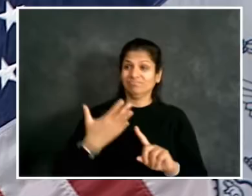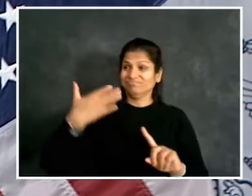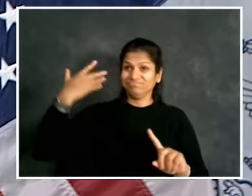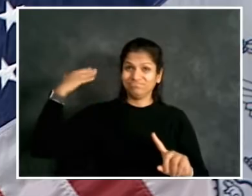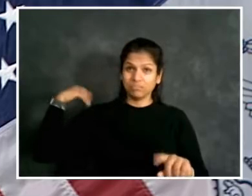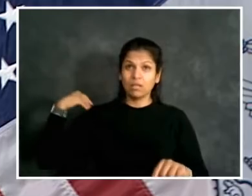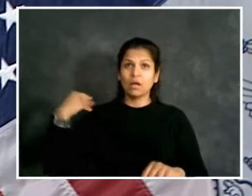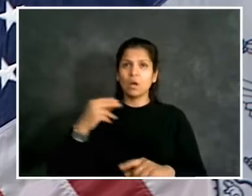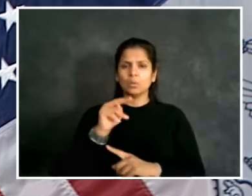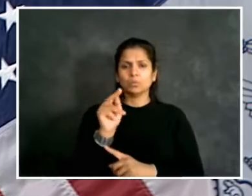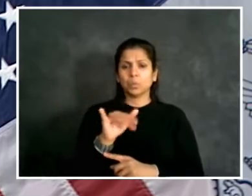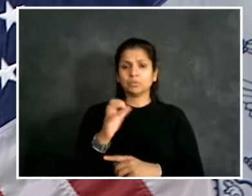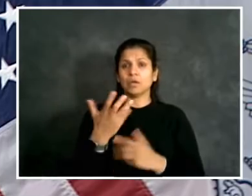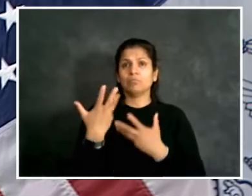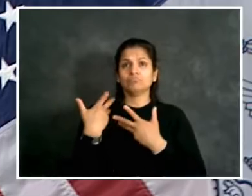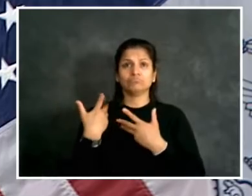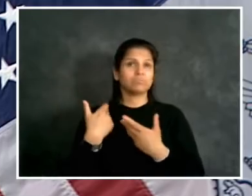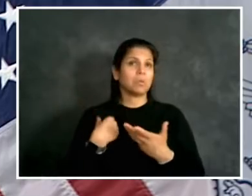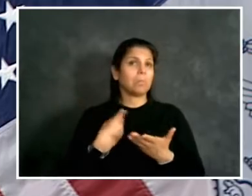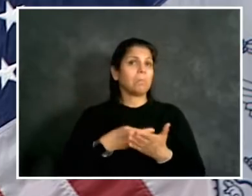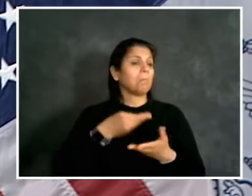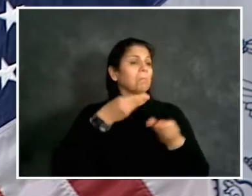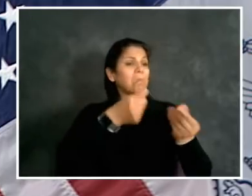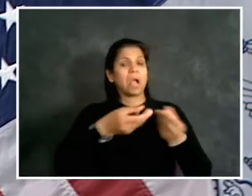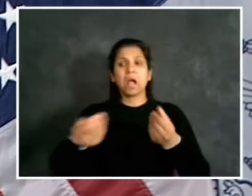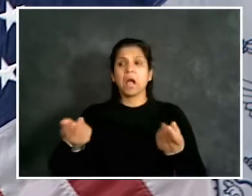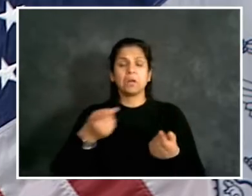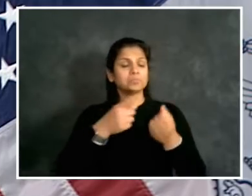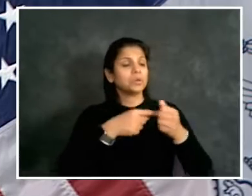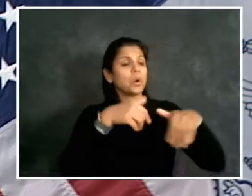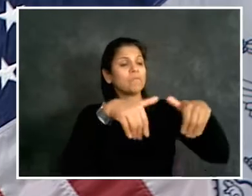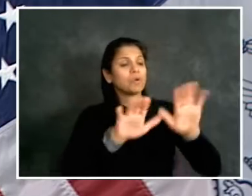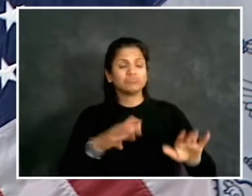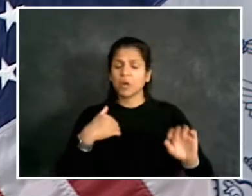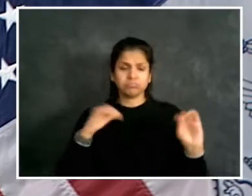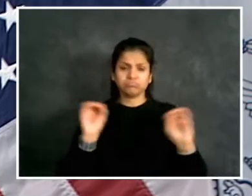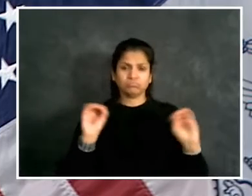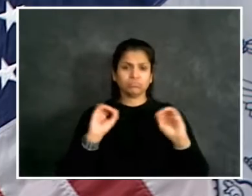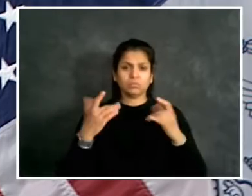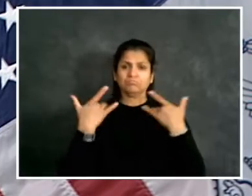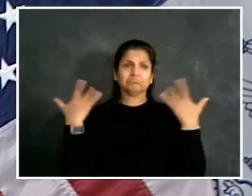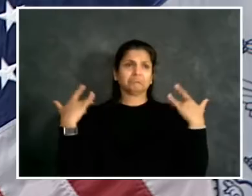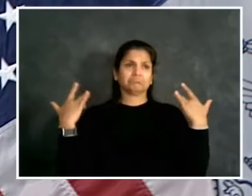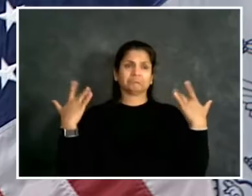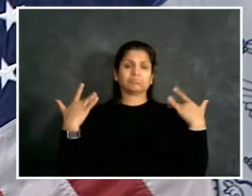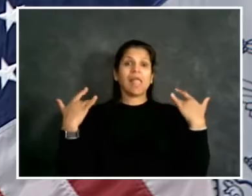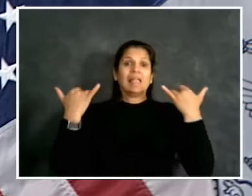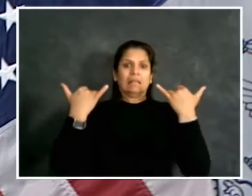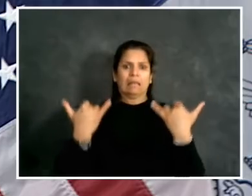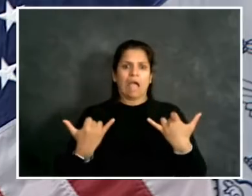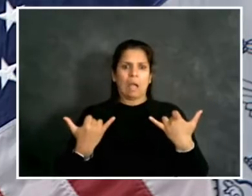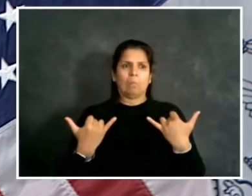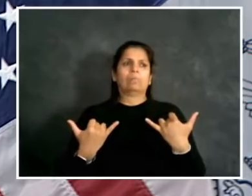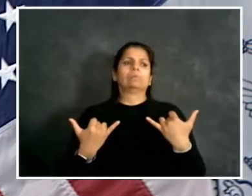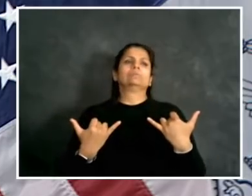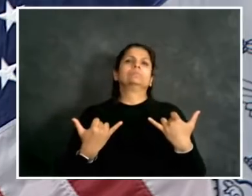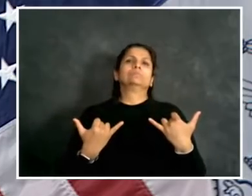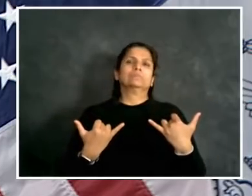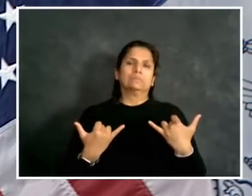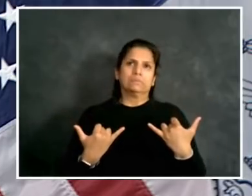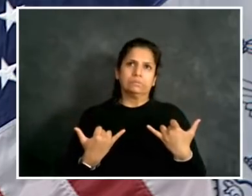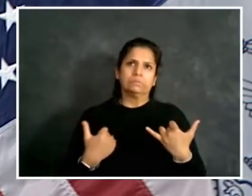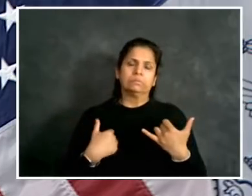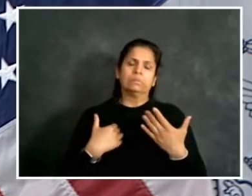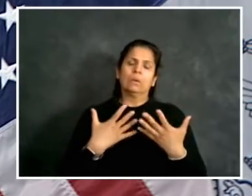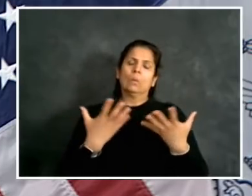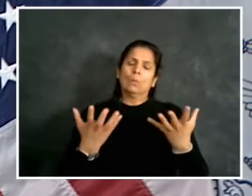the future. But for people who need help, we want to make sure they get help. So our team will get you the details, but we are very clear